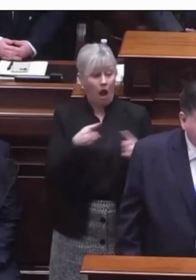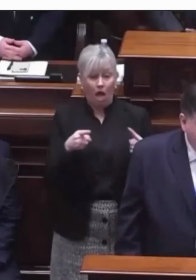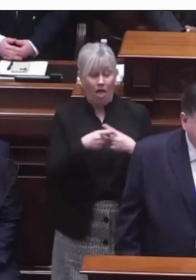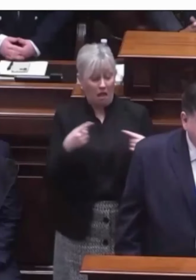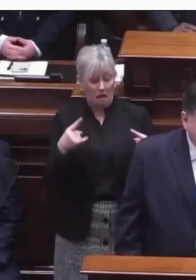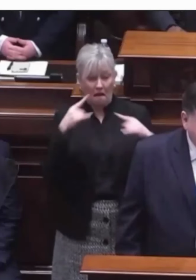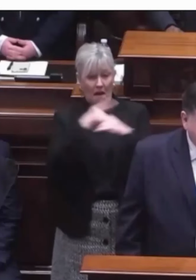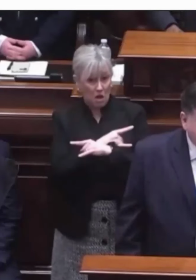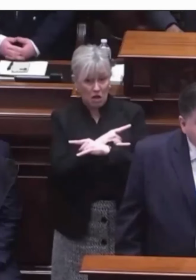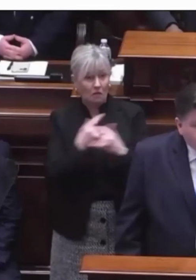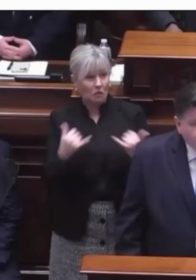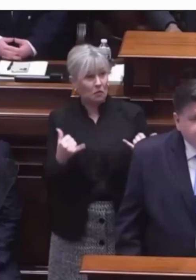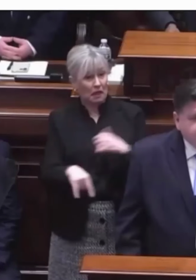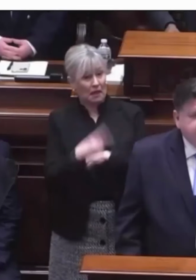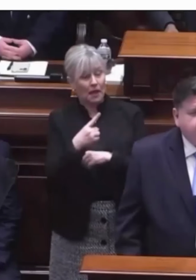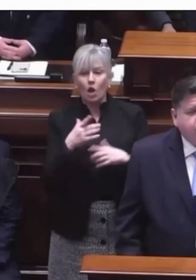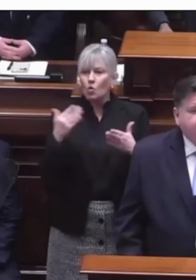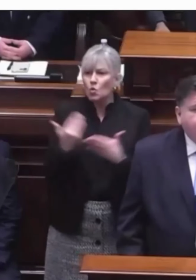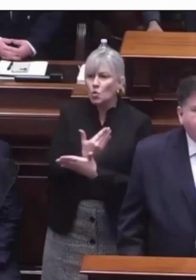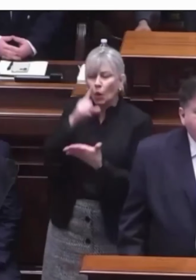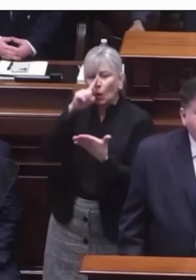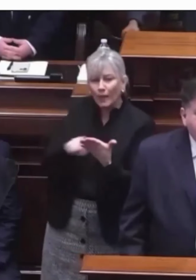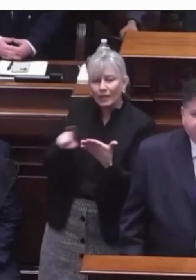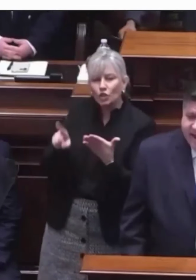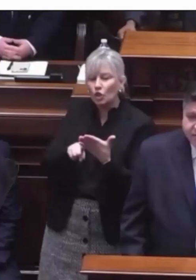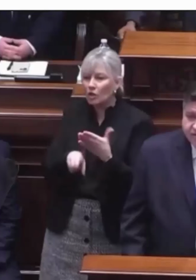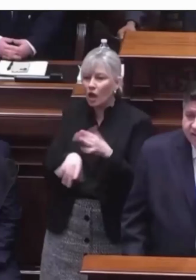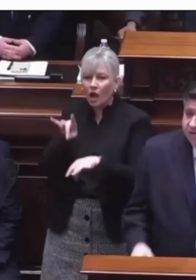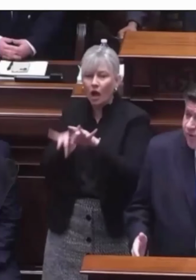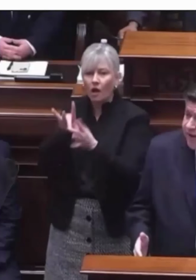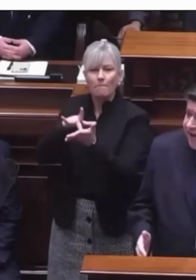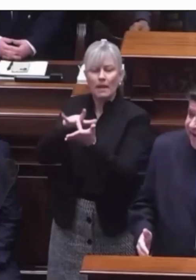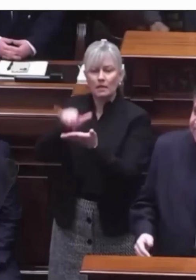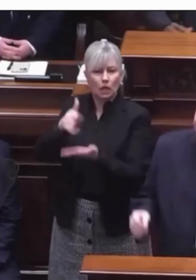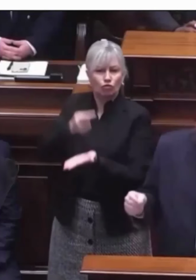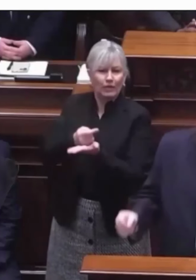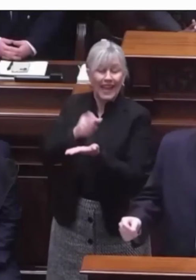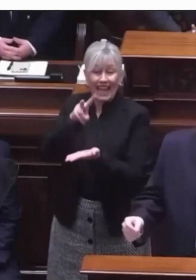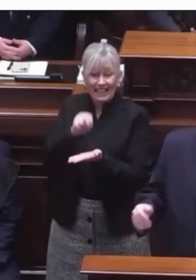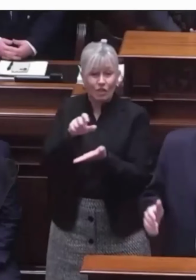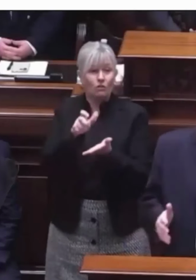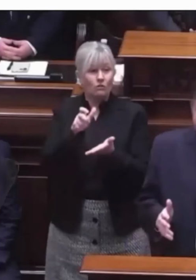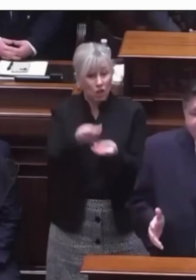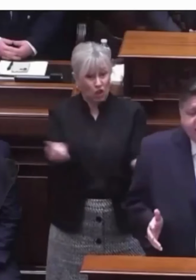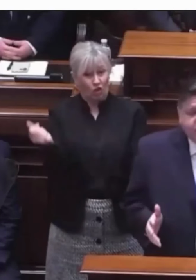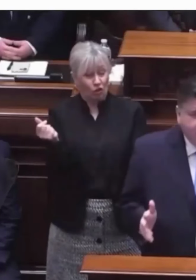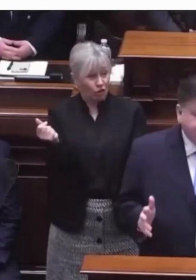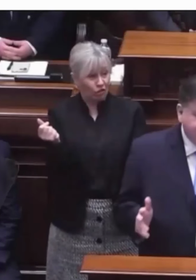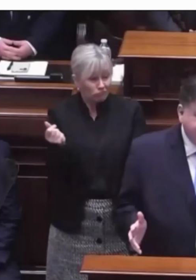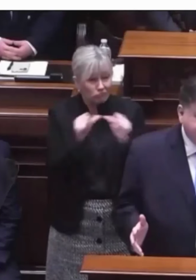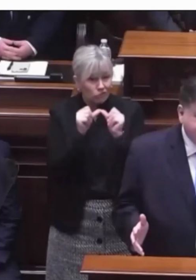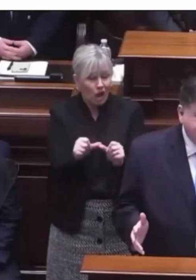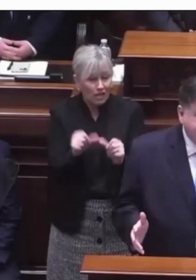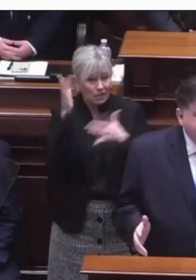our modern age is that breakthroughs in research are producing medications that can treat and even cure long-standing